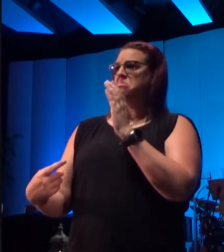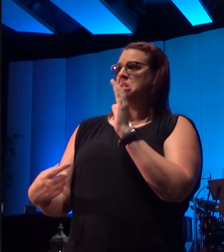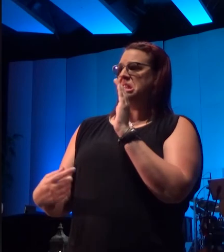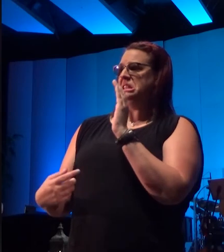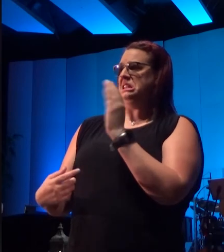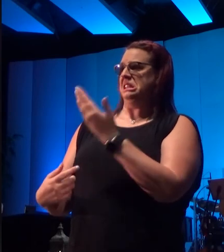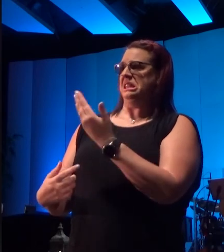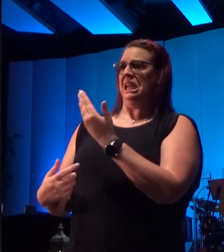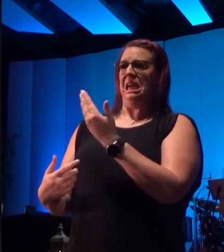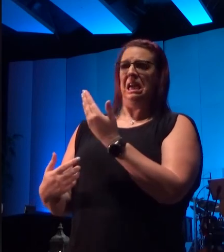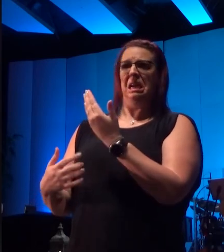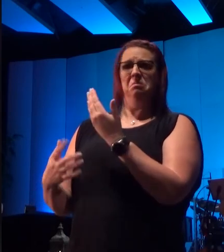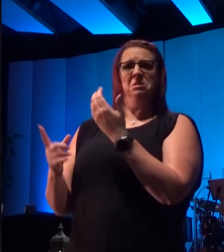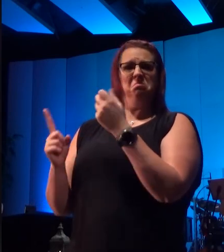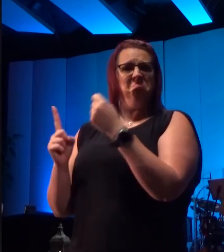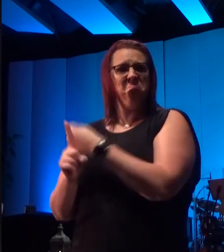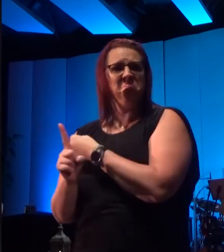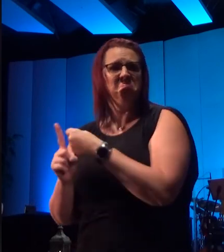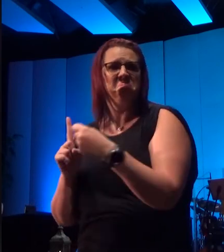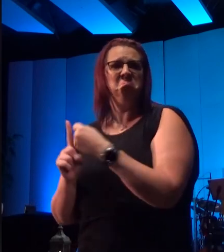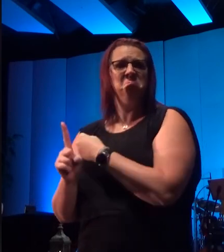seem beaten down.